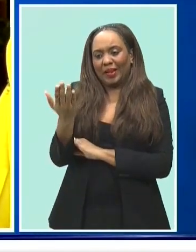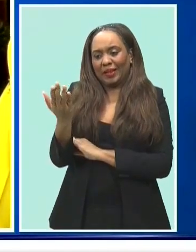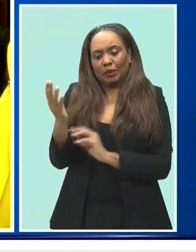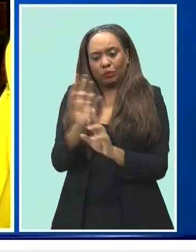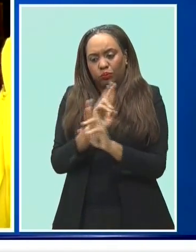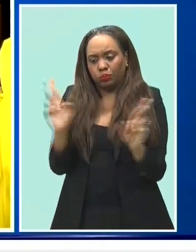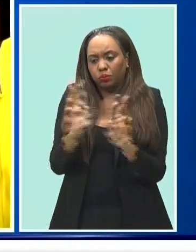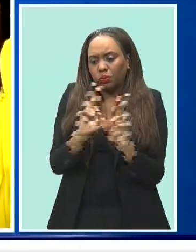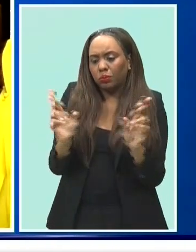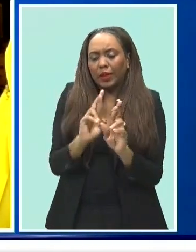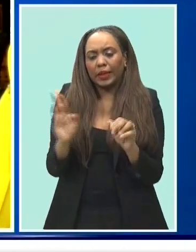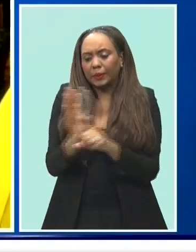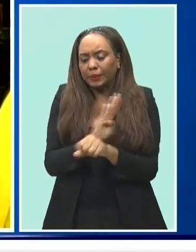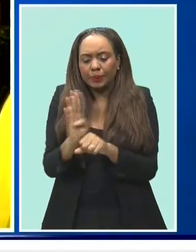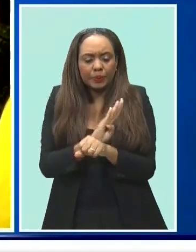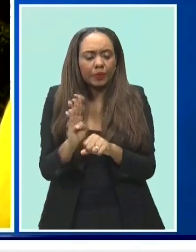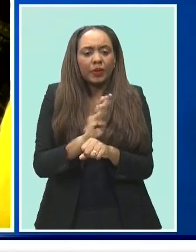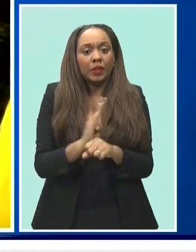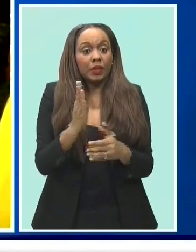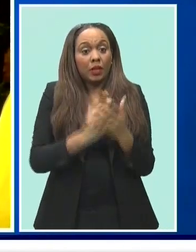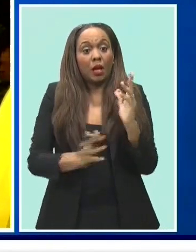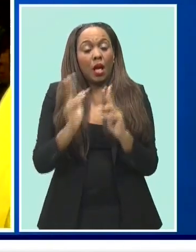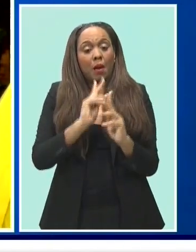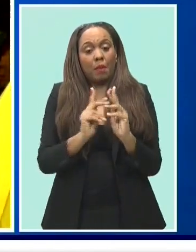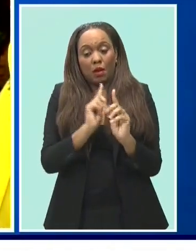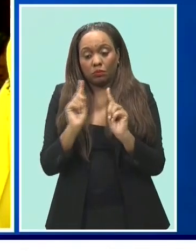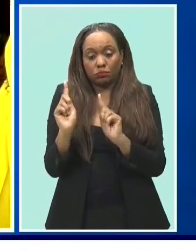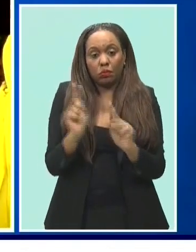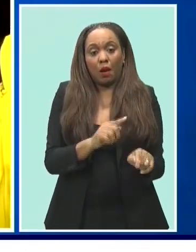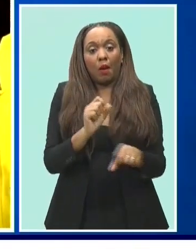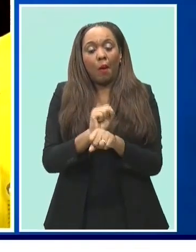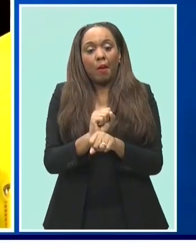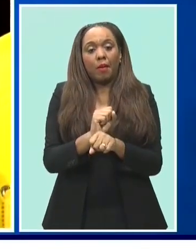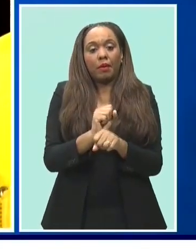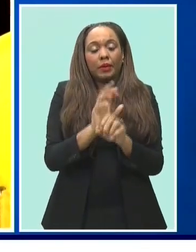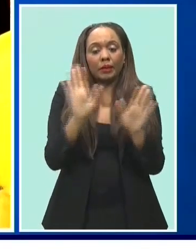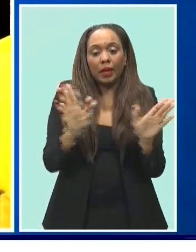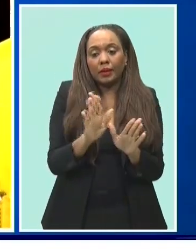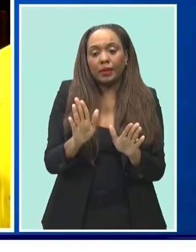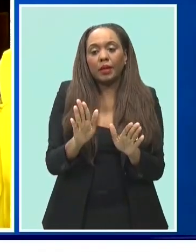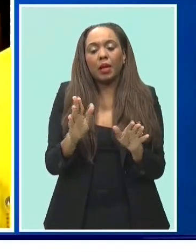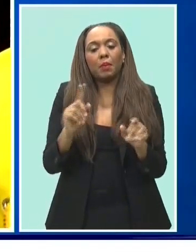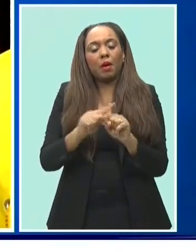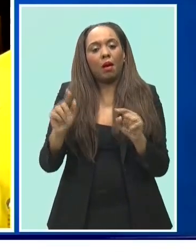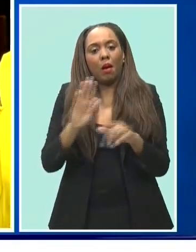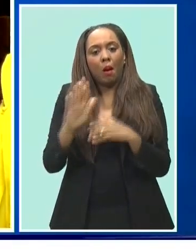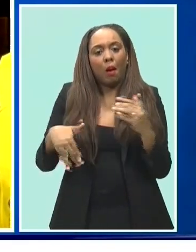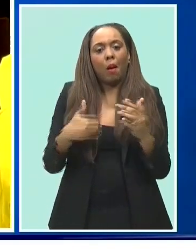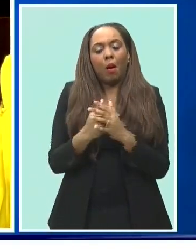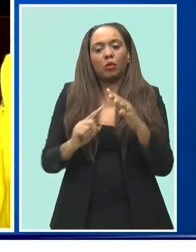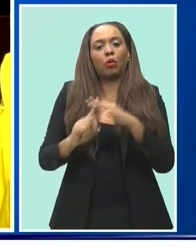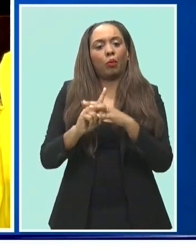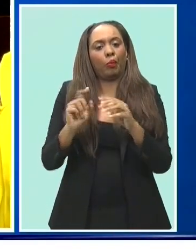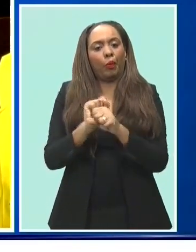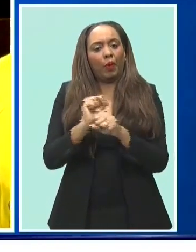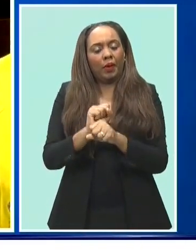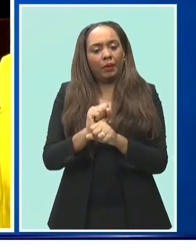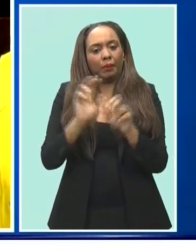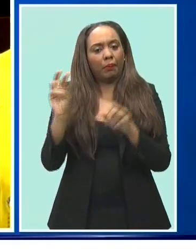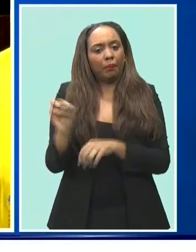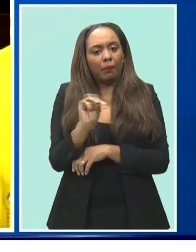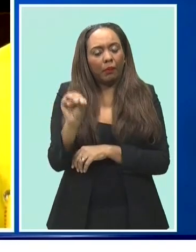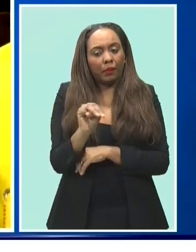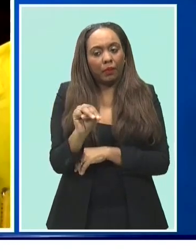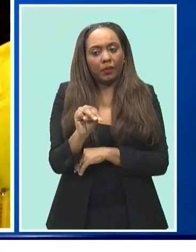preparing for it. Some came in on Sunday. Everyone was in on Monday preparing for it. So once